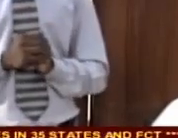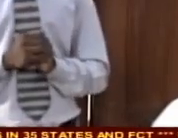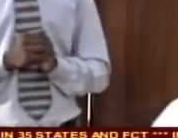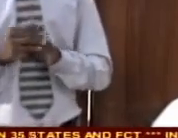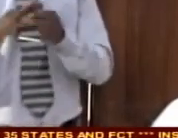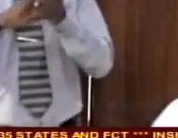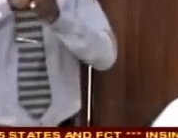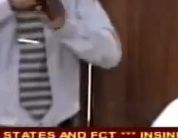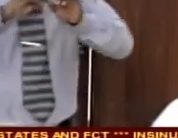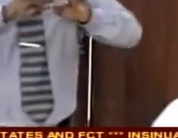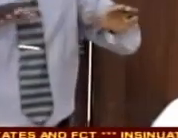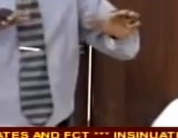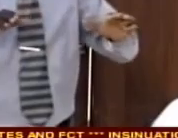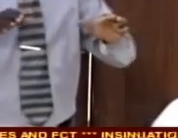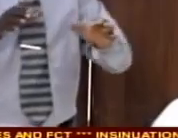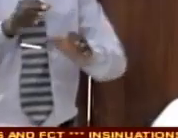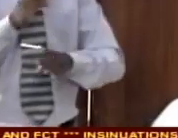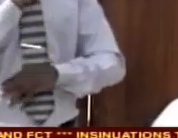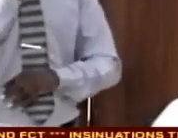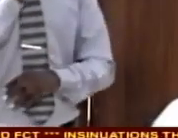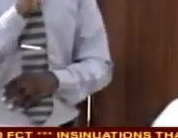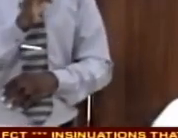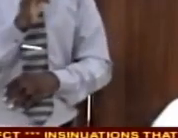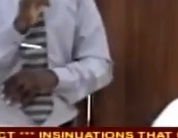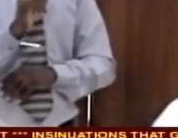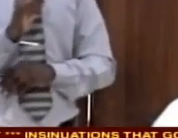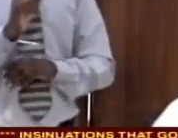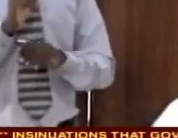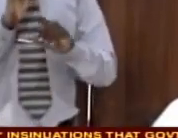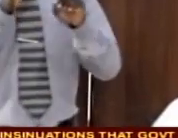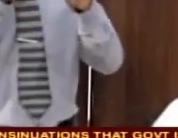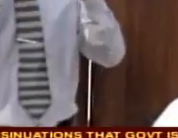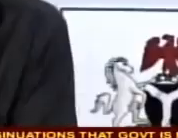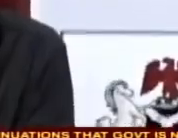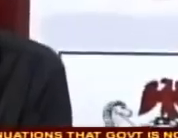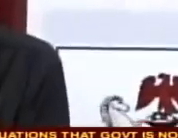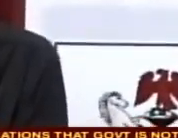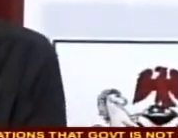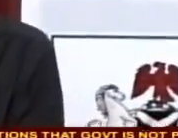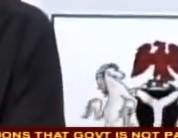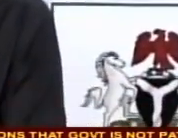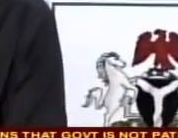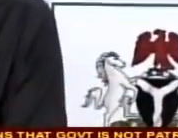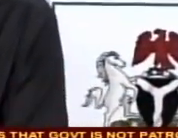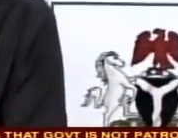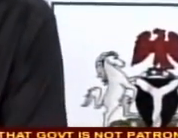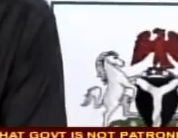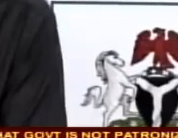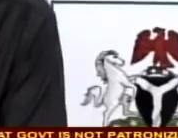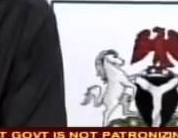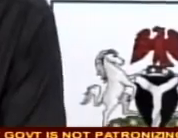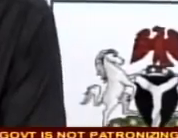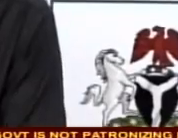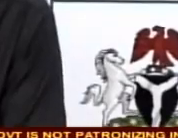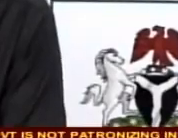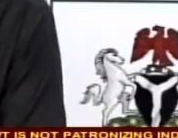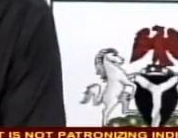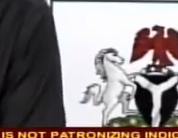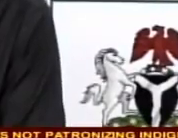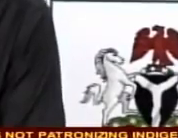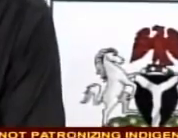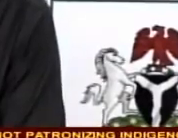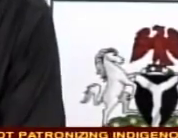Coronavirus is really a test of leadership, not only in Nigeria, but worldwide, sir. No trained and licensed health